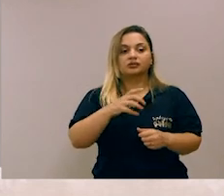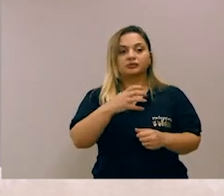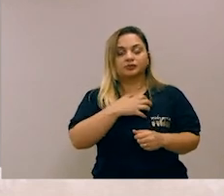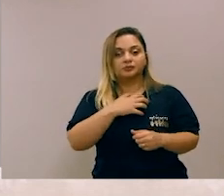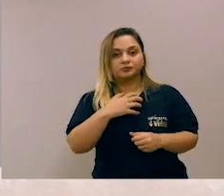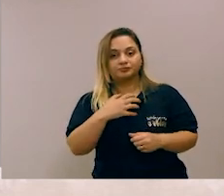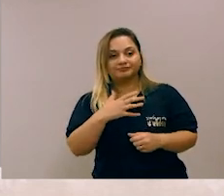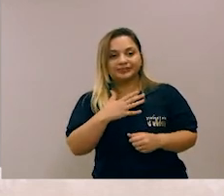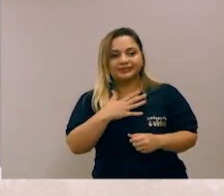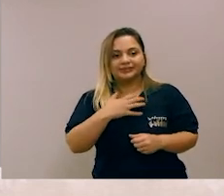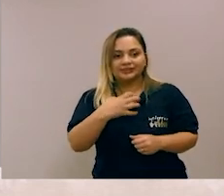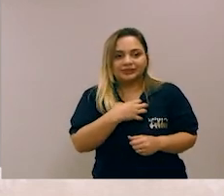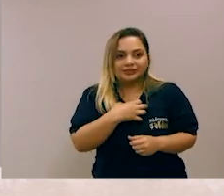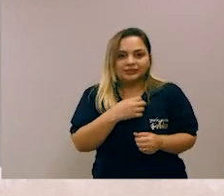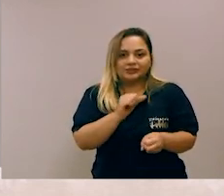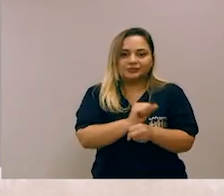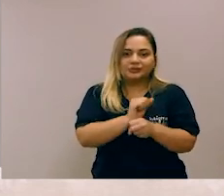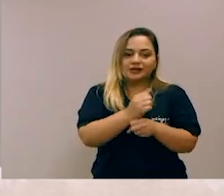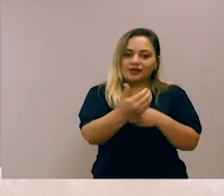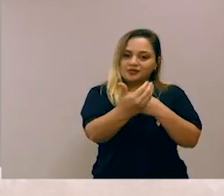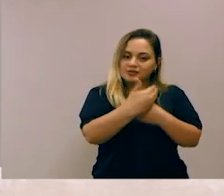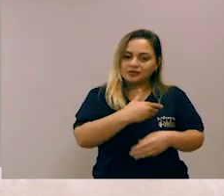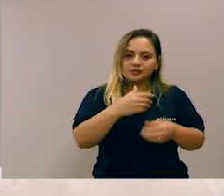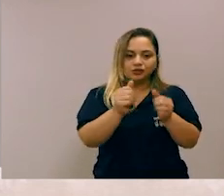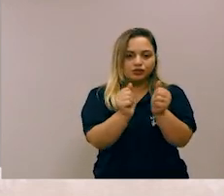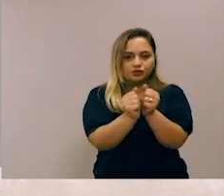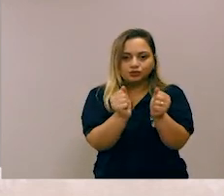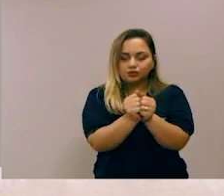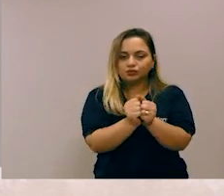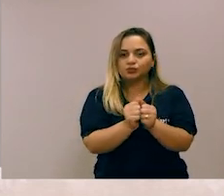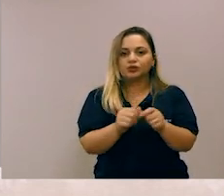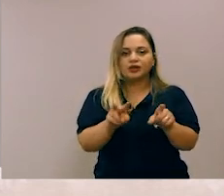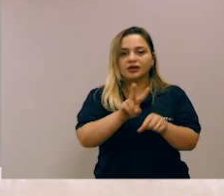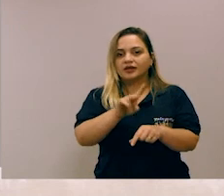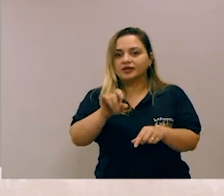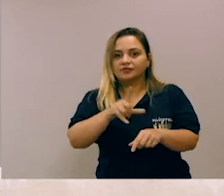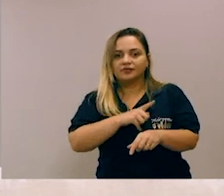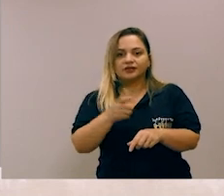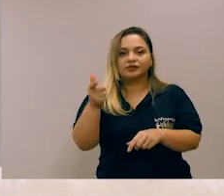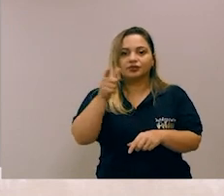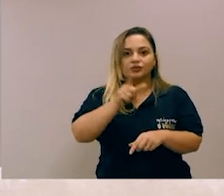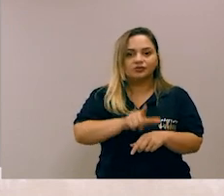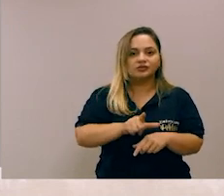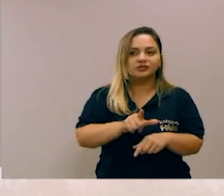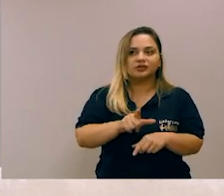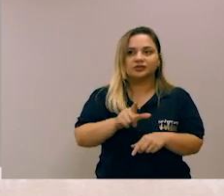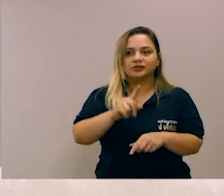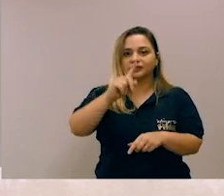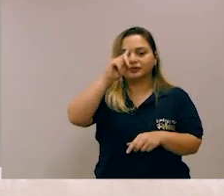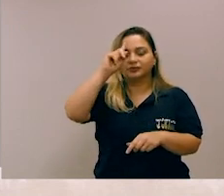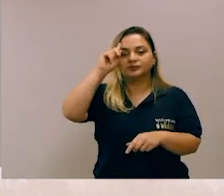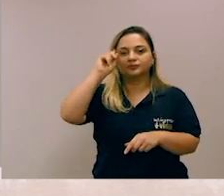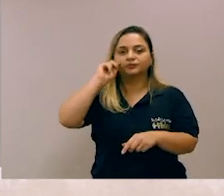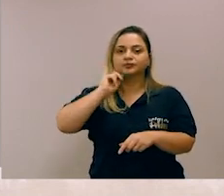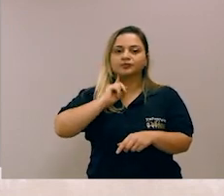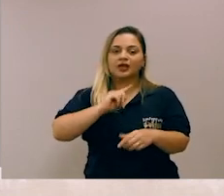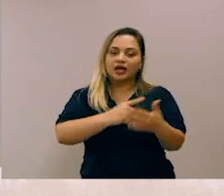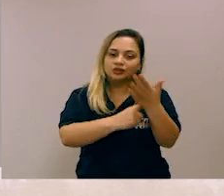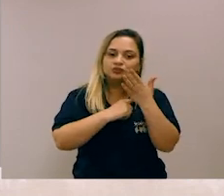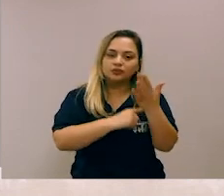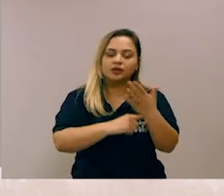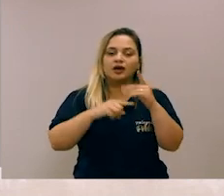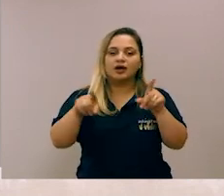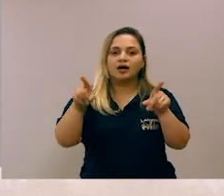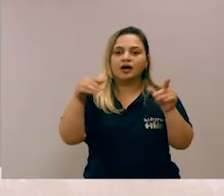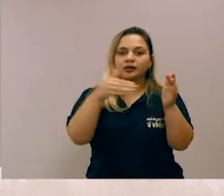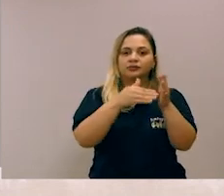search. And I believe we're going to receive some dogs from the state of Paraíba, and they're going to help us out until the end of October.